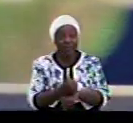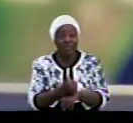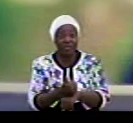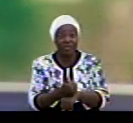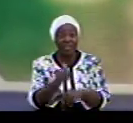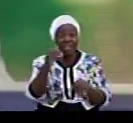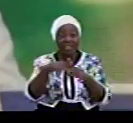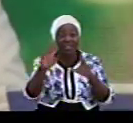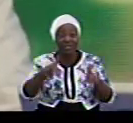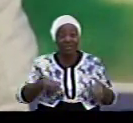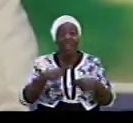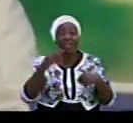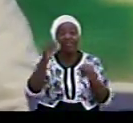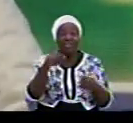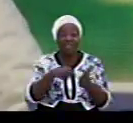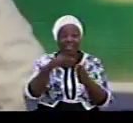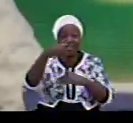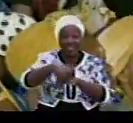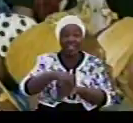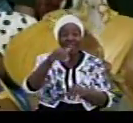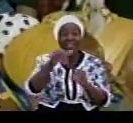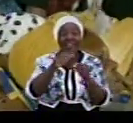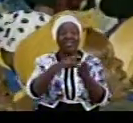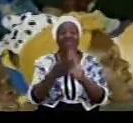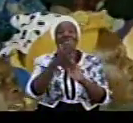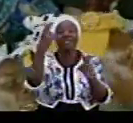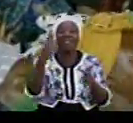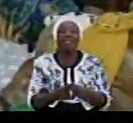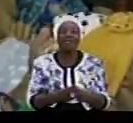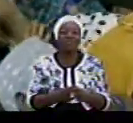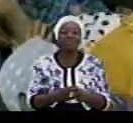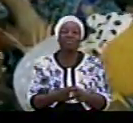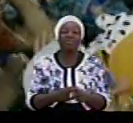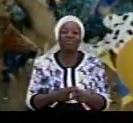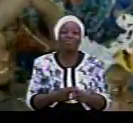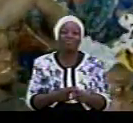your life tonight in Jesus' name.